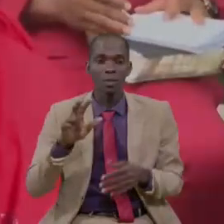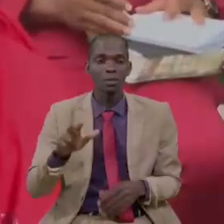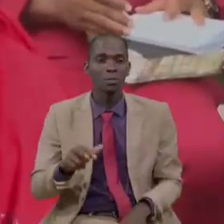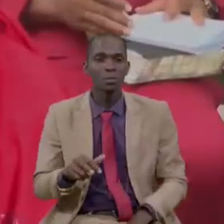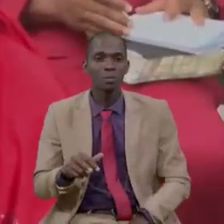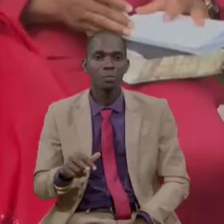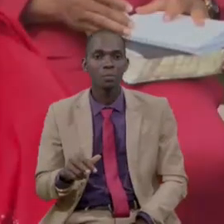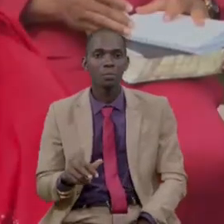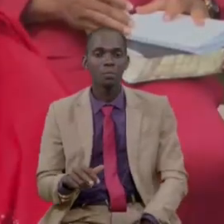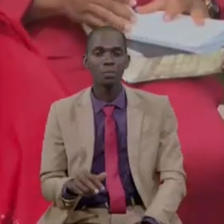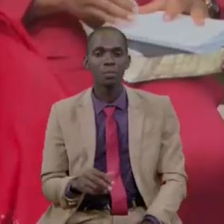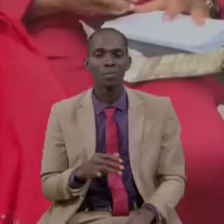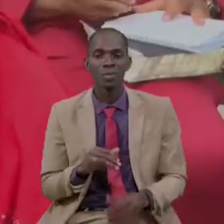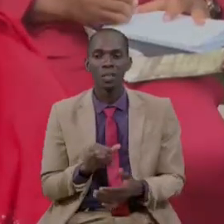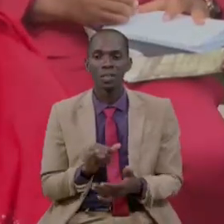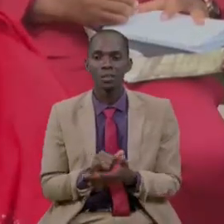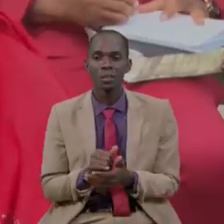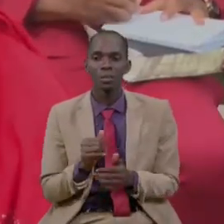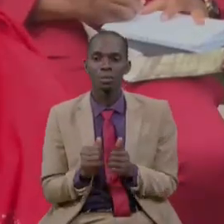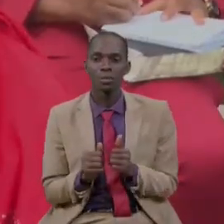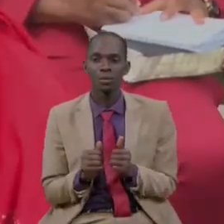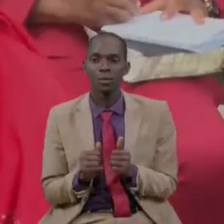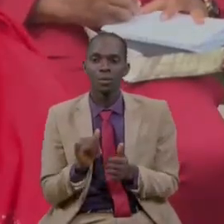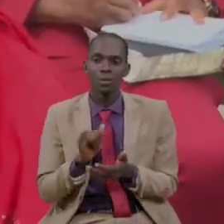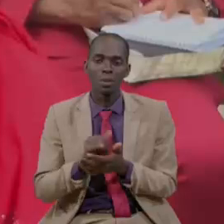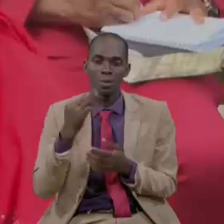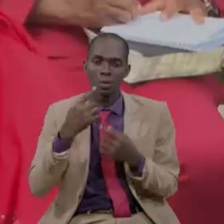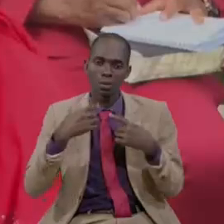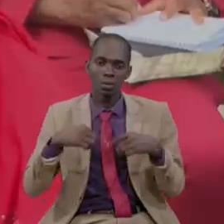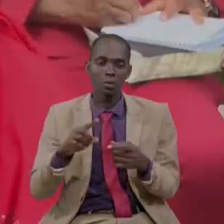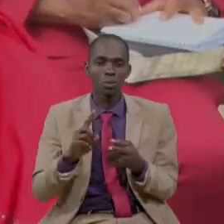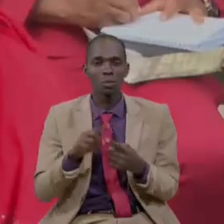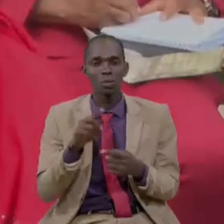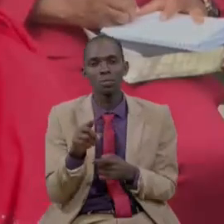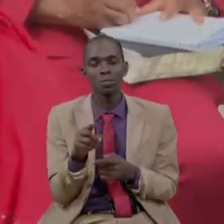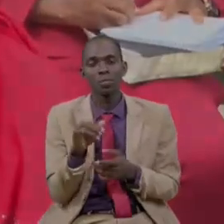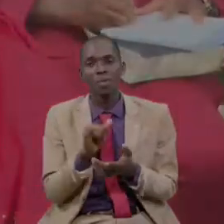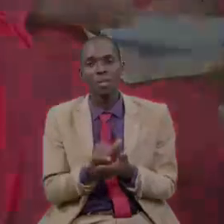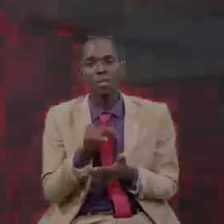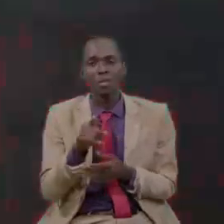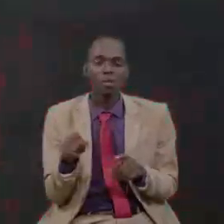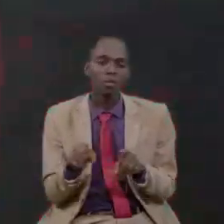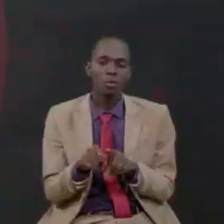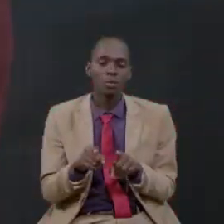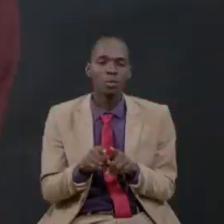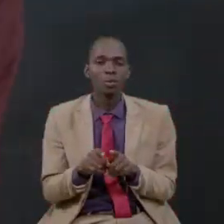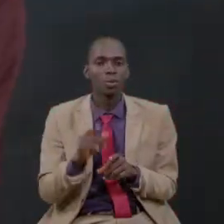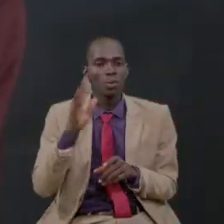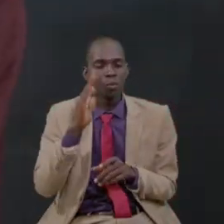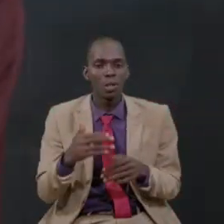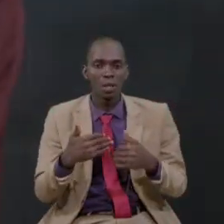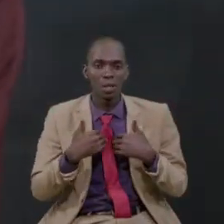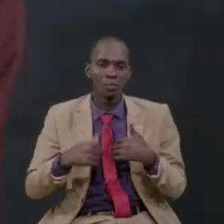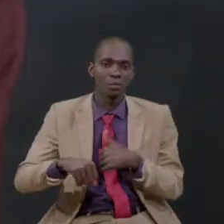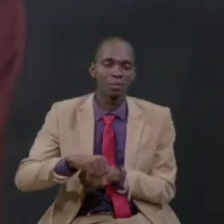we declare unto you, that ye also may have fellowship with